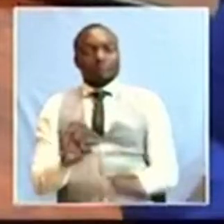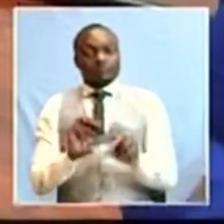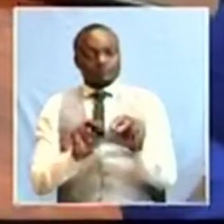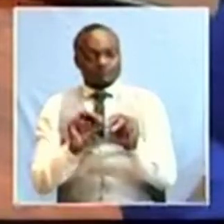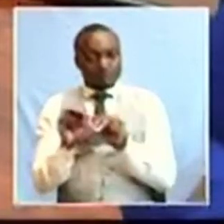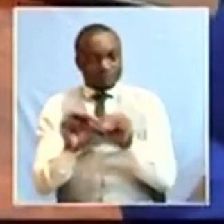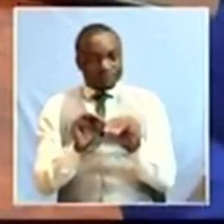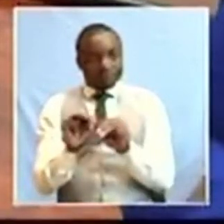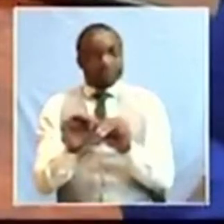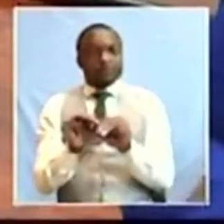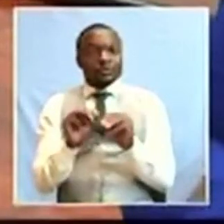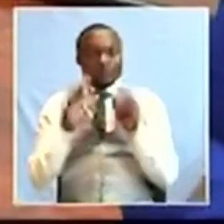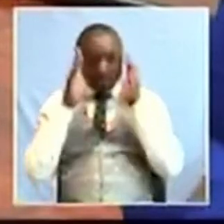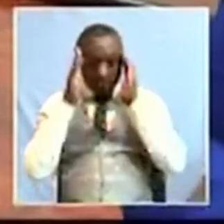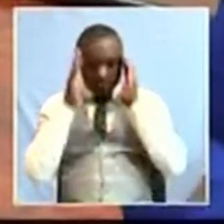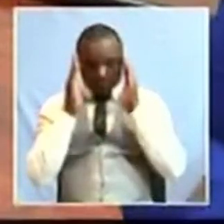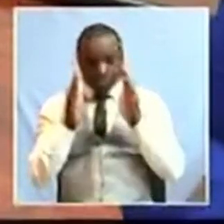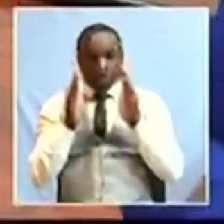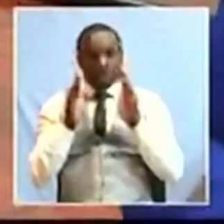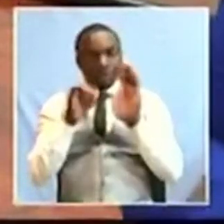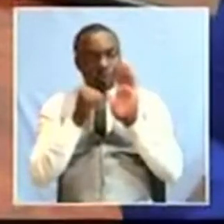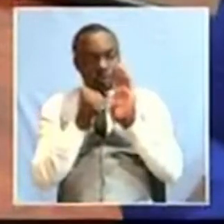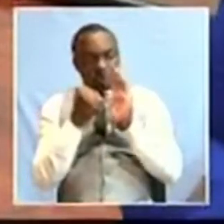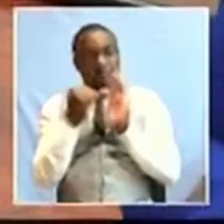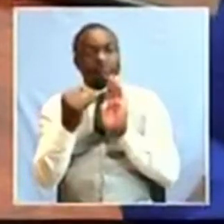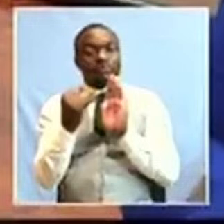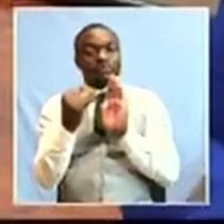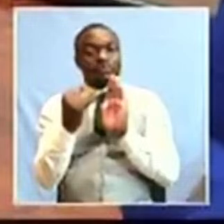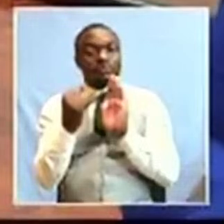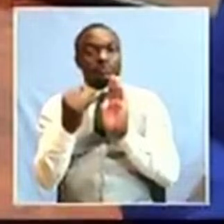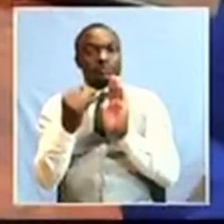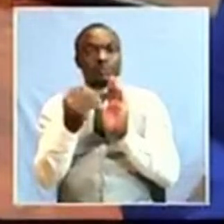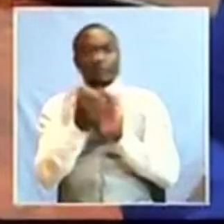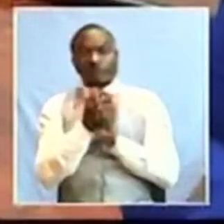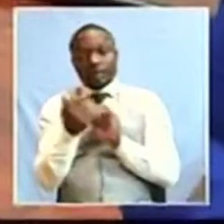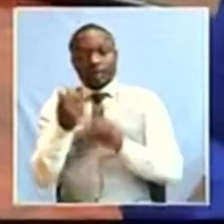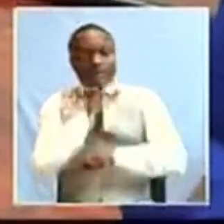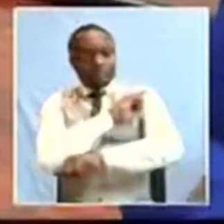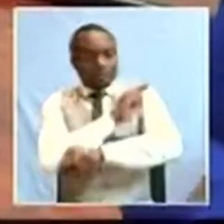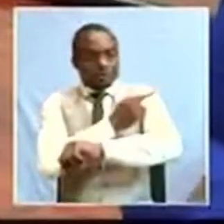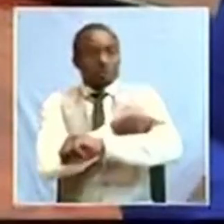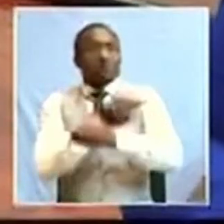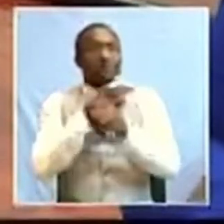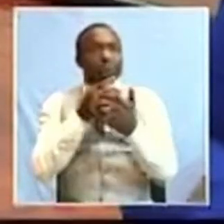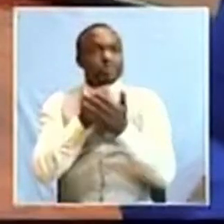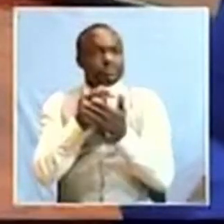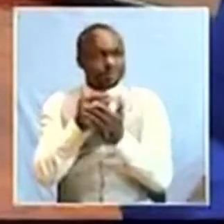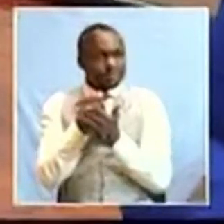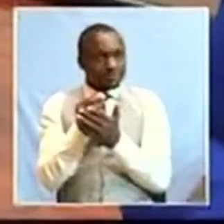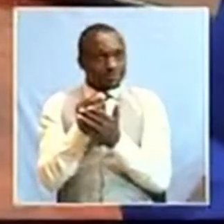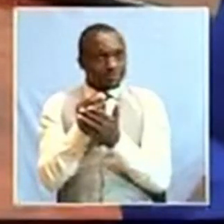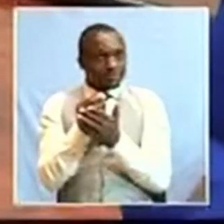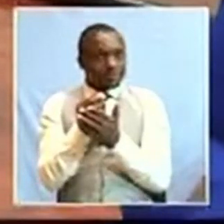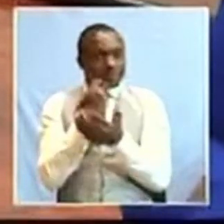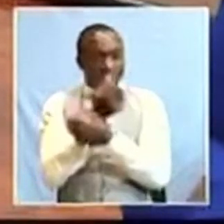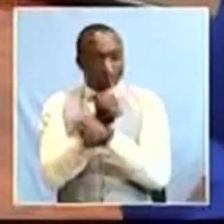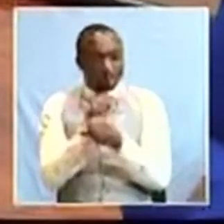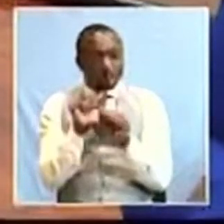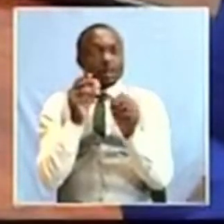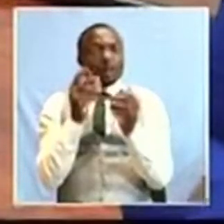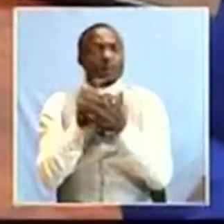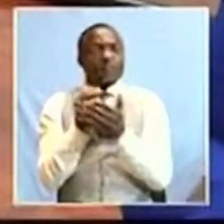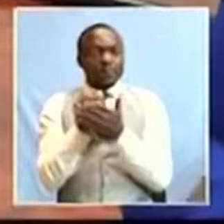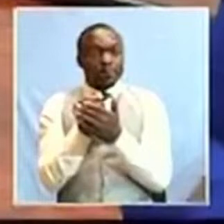Management is committed to identifying alternative sources of revenue to address